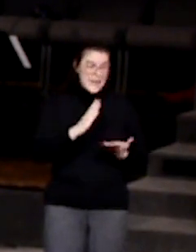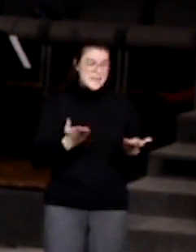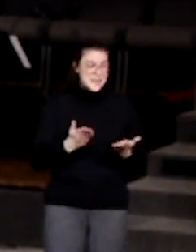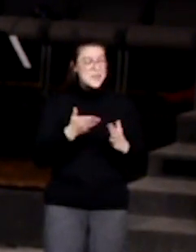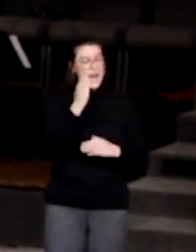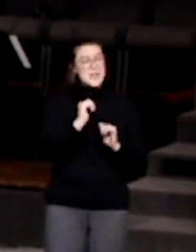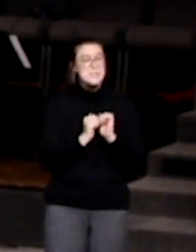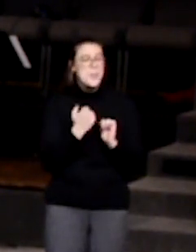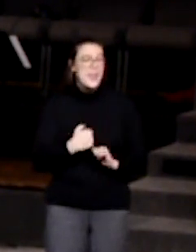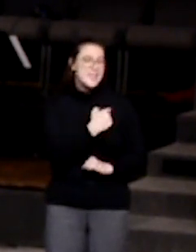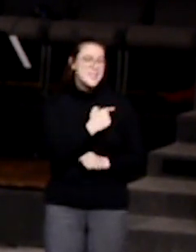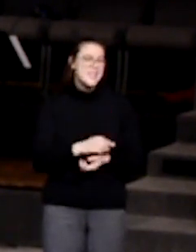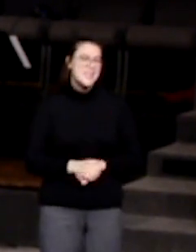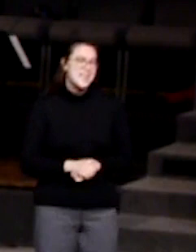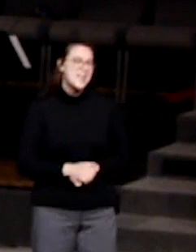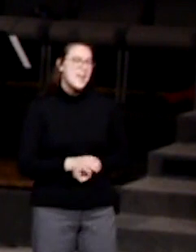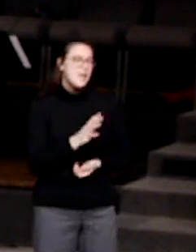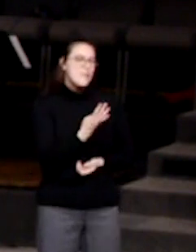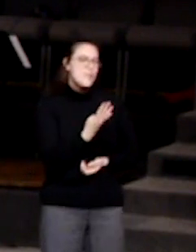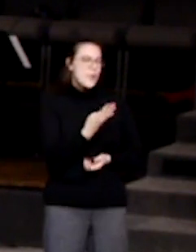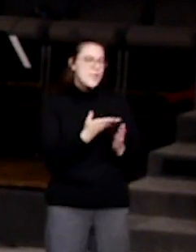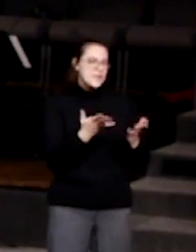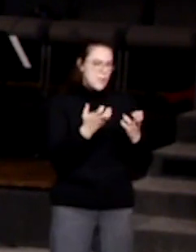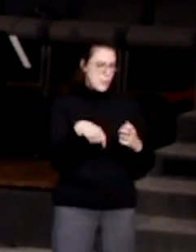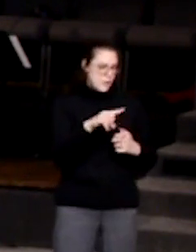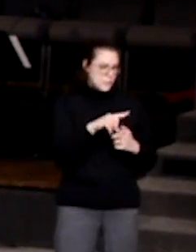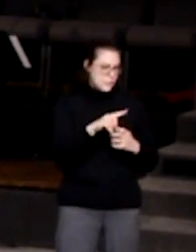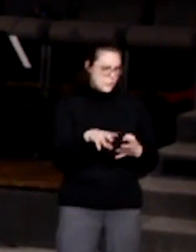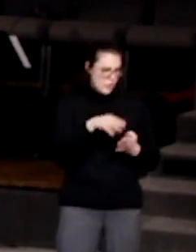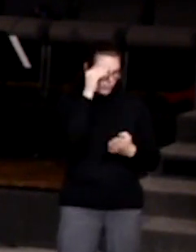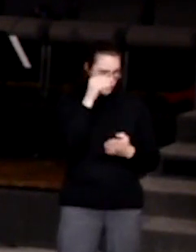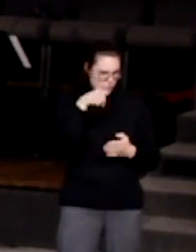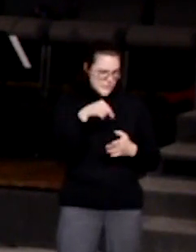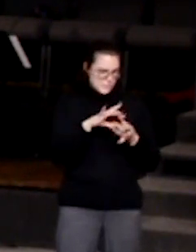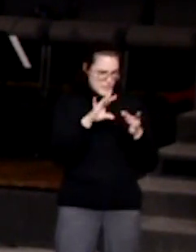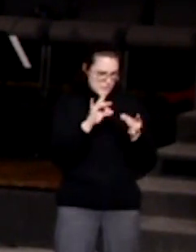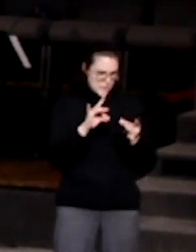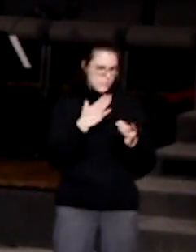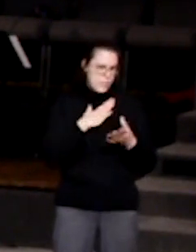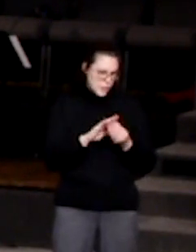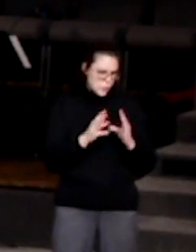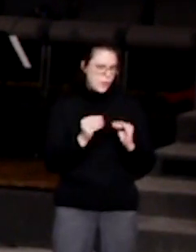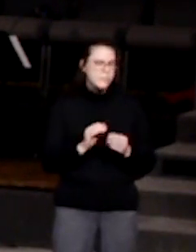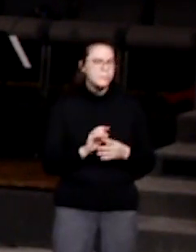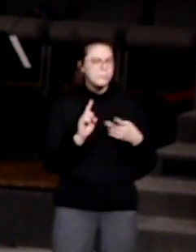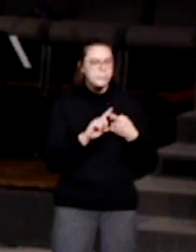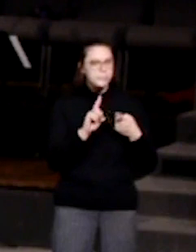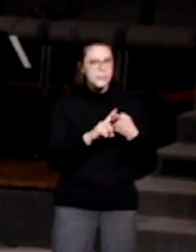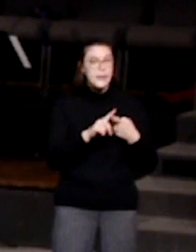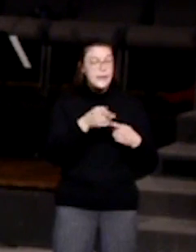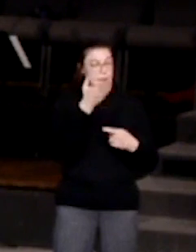working. 4 things I want you to get out of this message, that I want you to hear. Number 1, God is